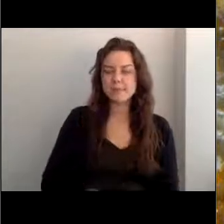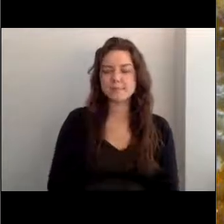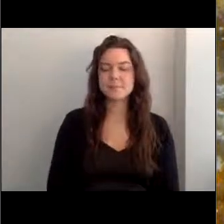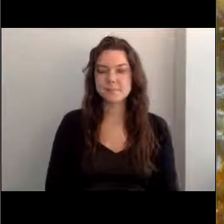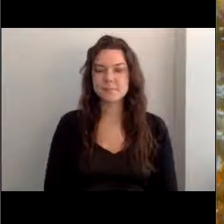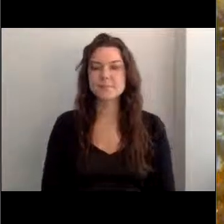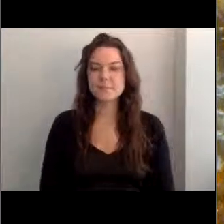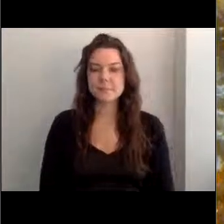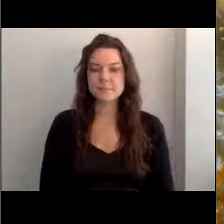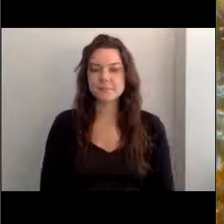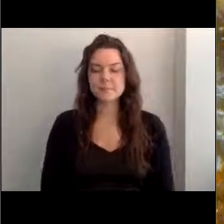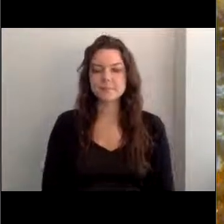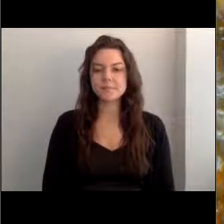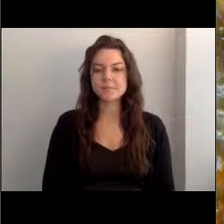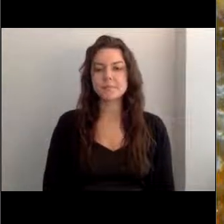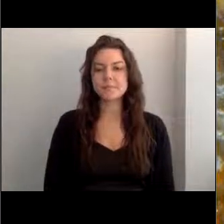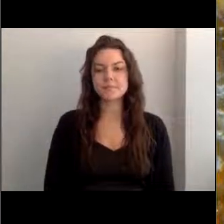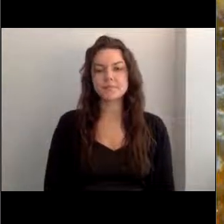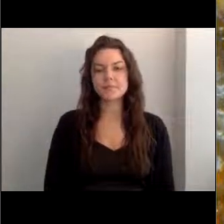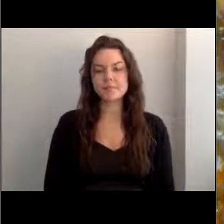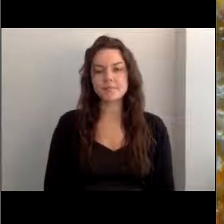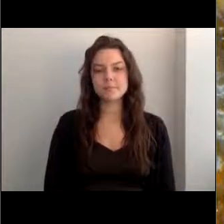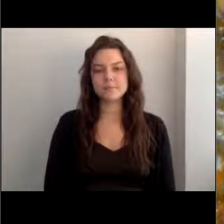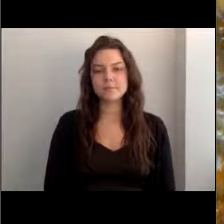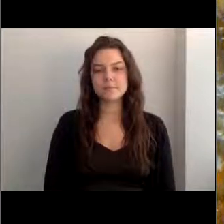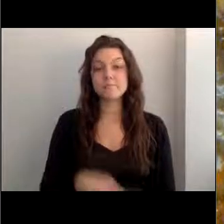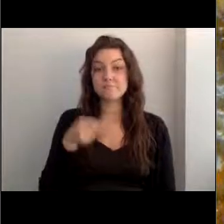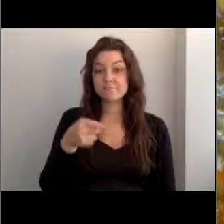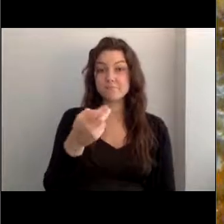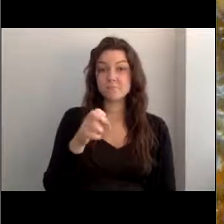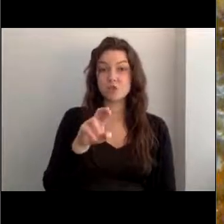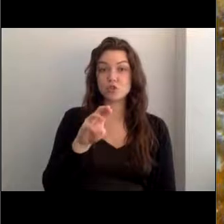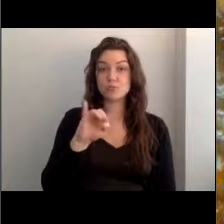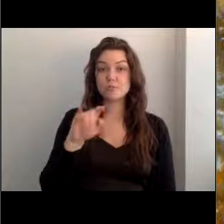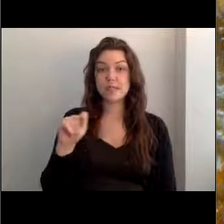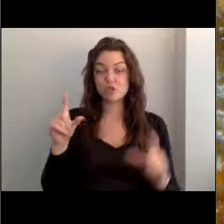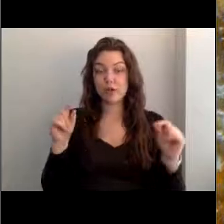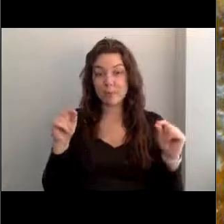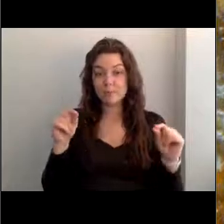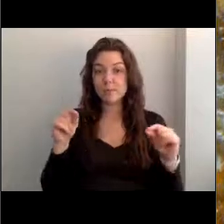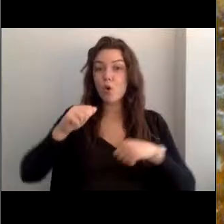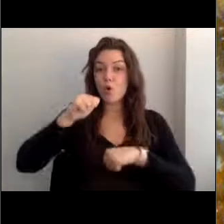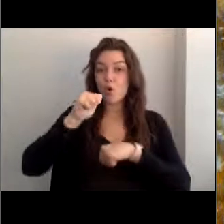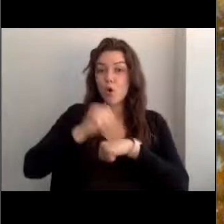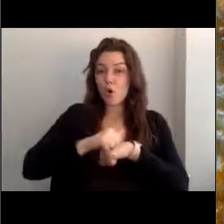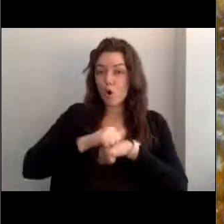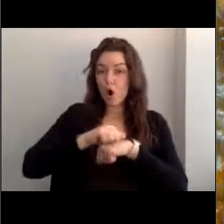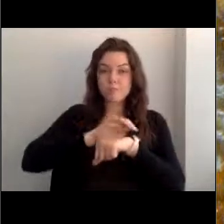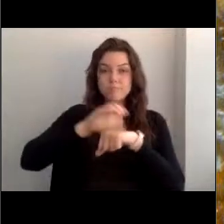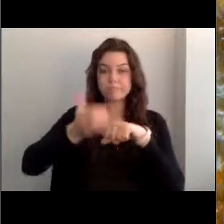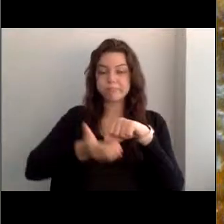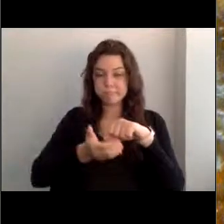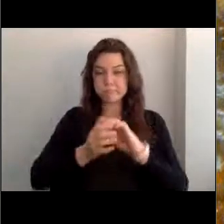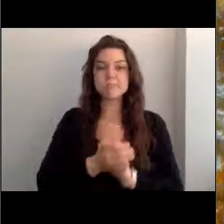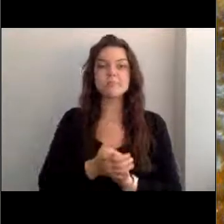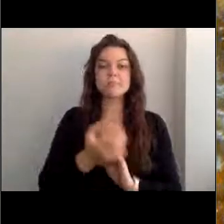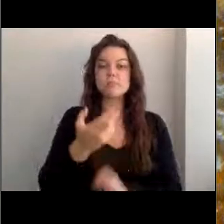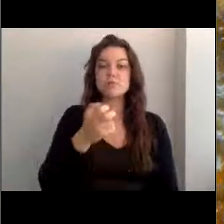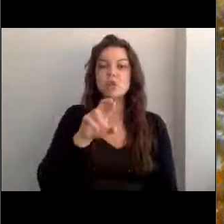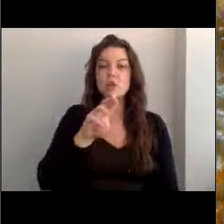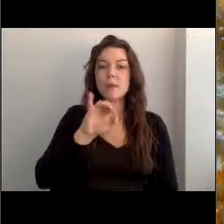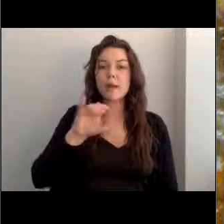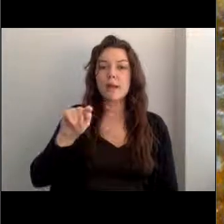This is a hermit crab. Hermit crabs are in the crab family, so they have a hard skeleton of their own, but hermit crabs don't have that on the